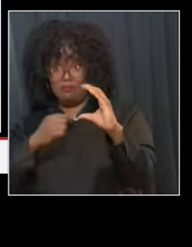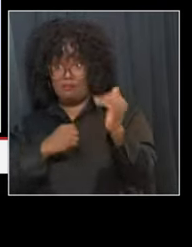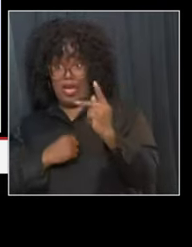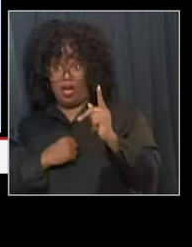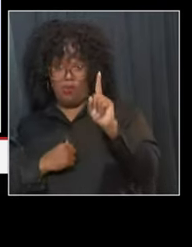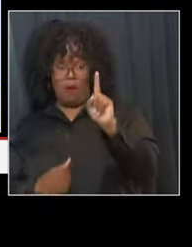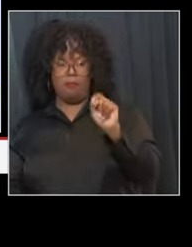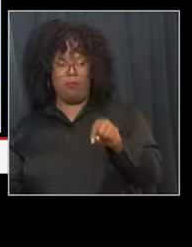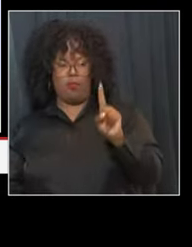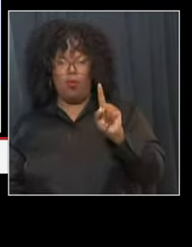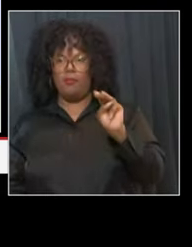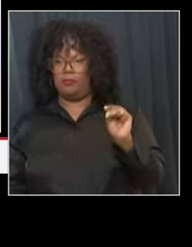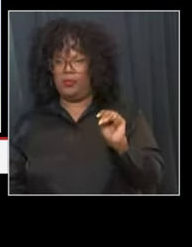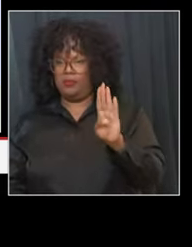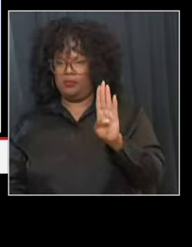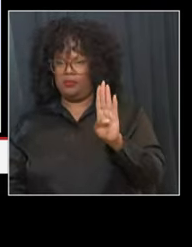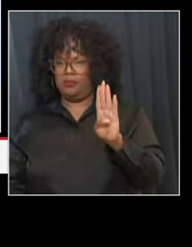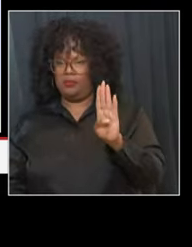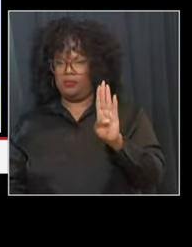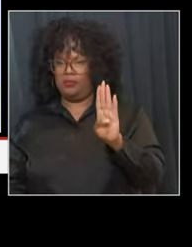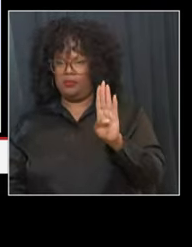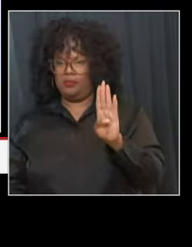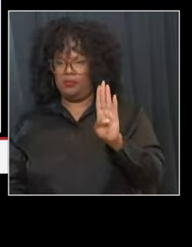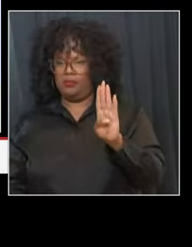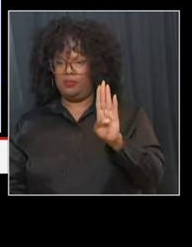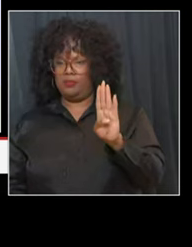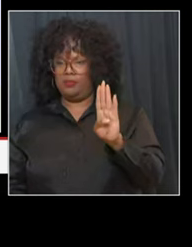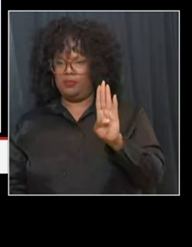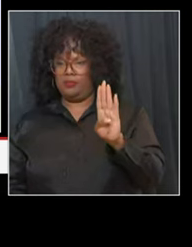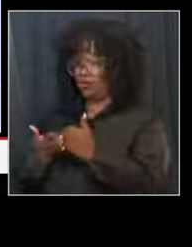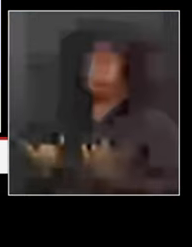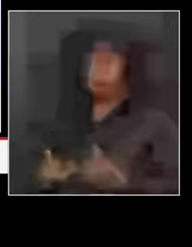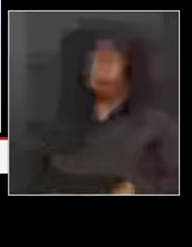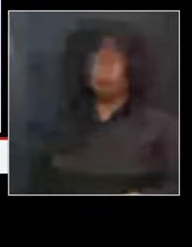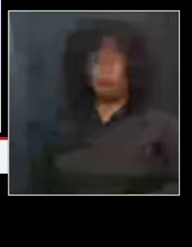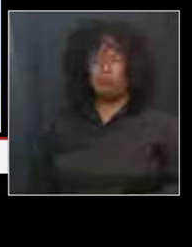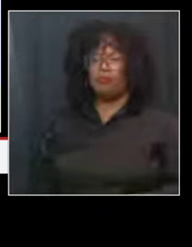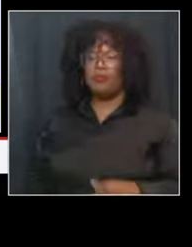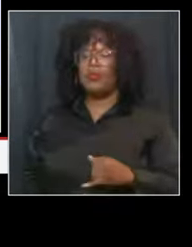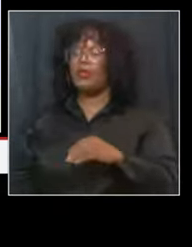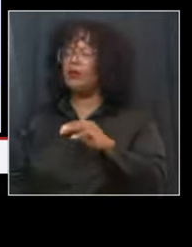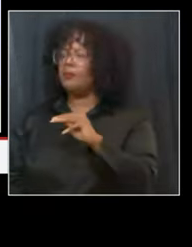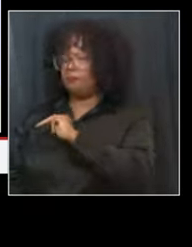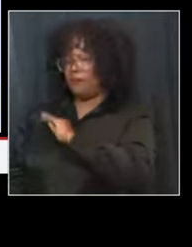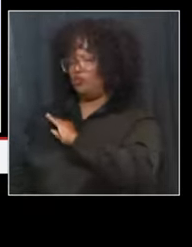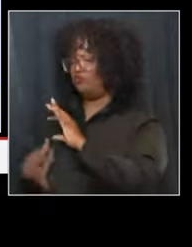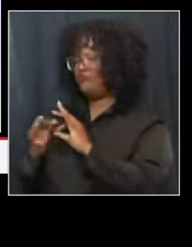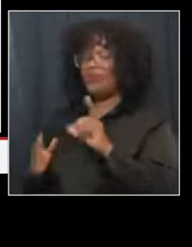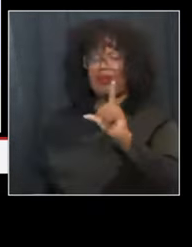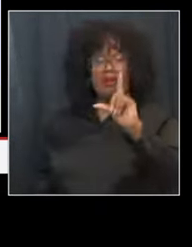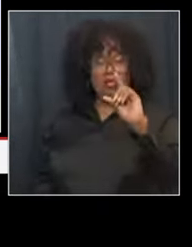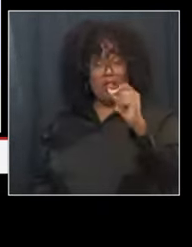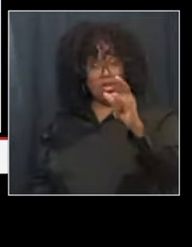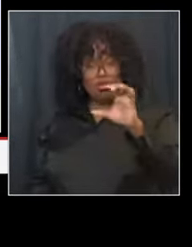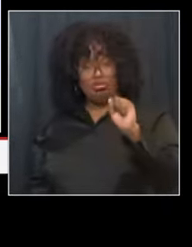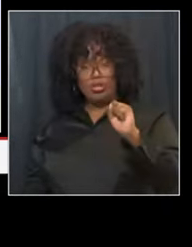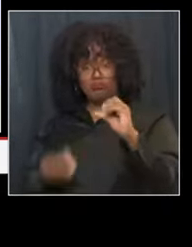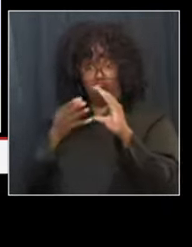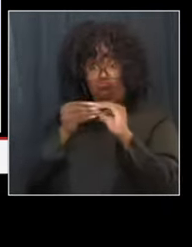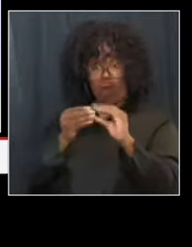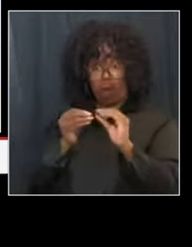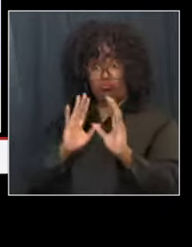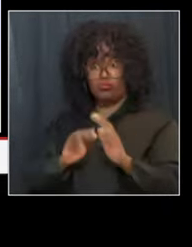That is a logistics question that we only spend a little bit of time on. And we